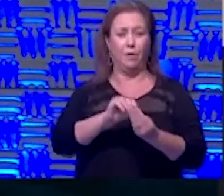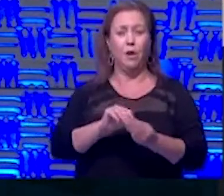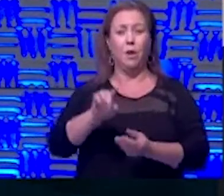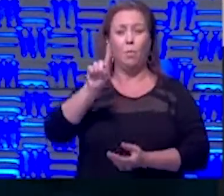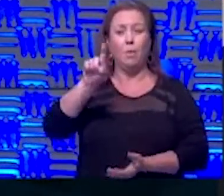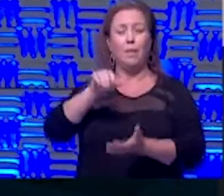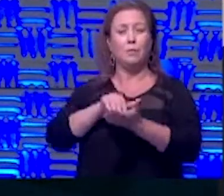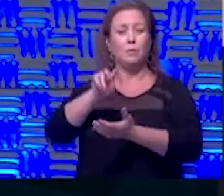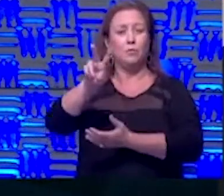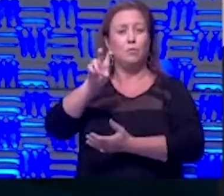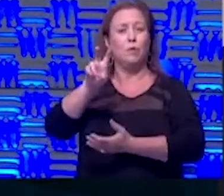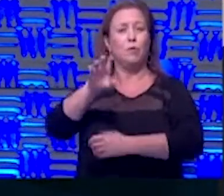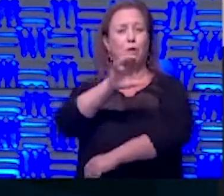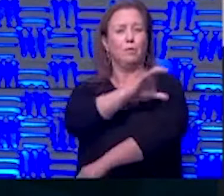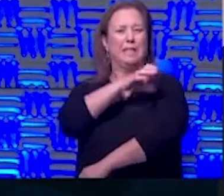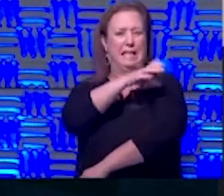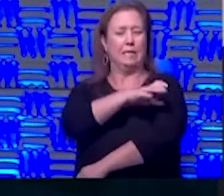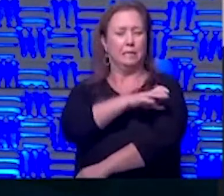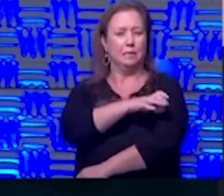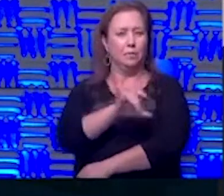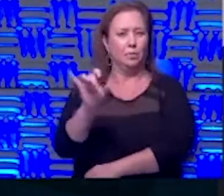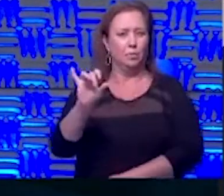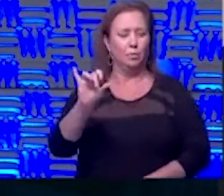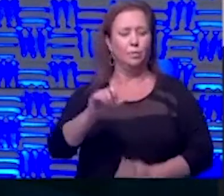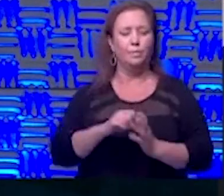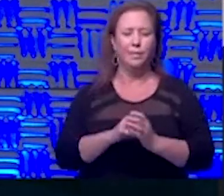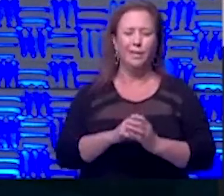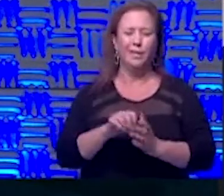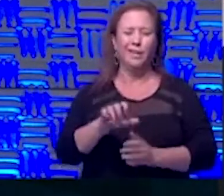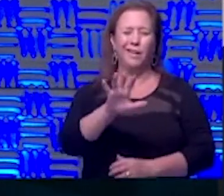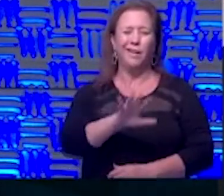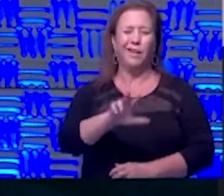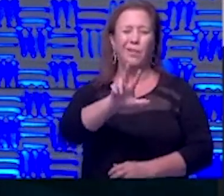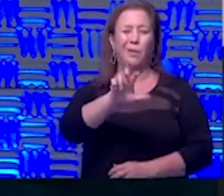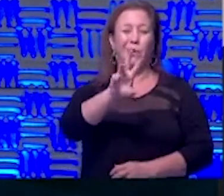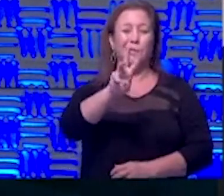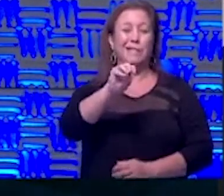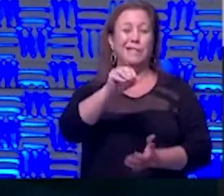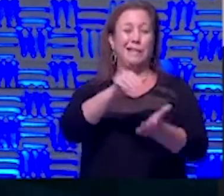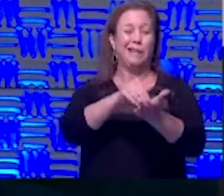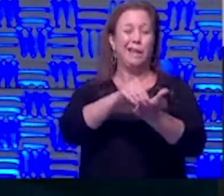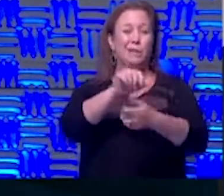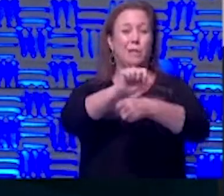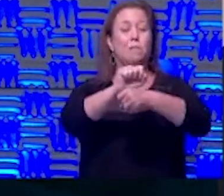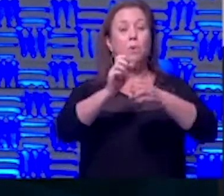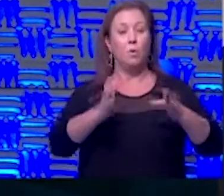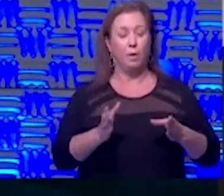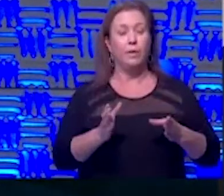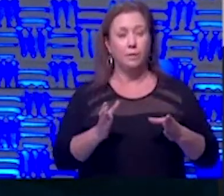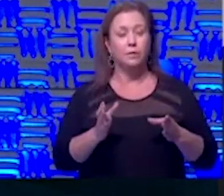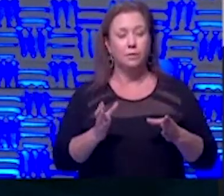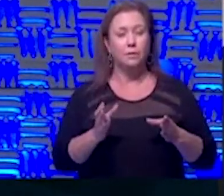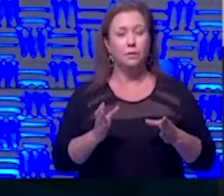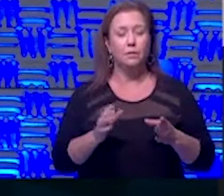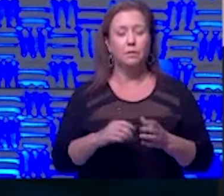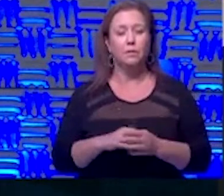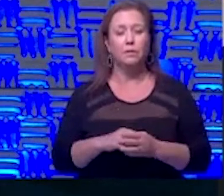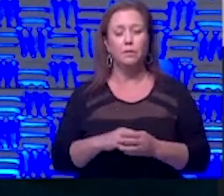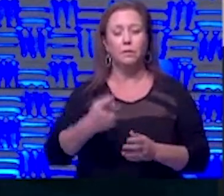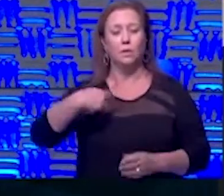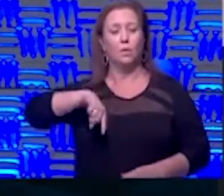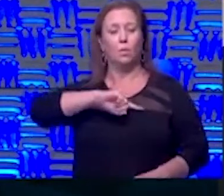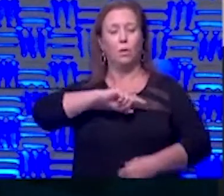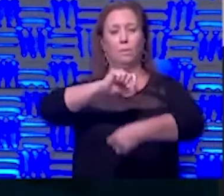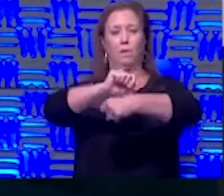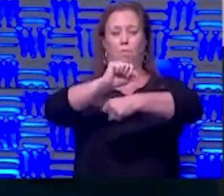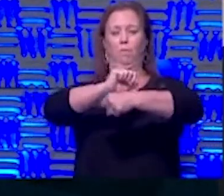ambulatory clinics, just about 360,000 employees. And we have been